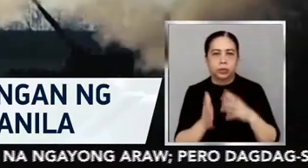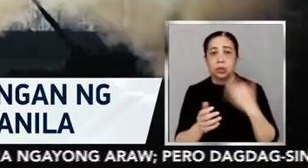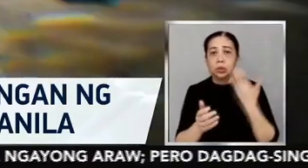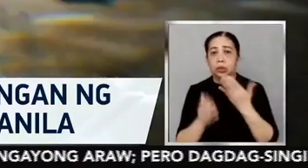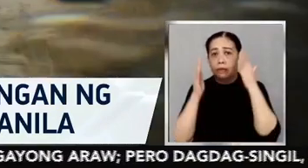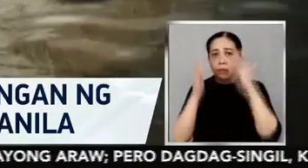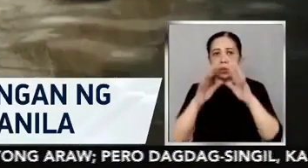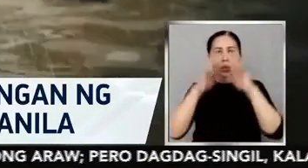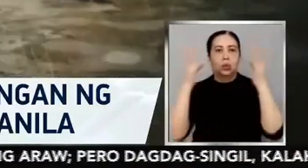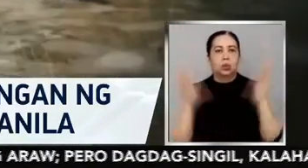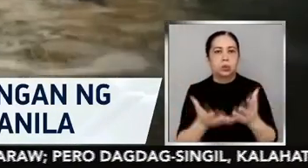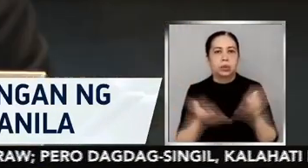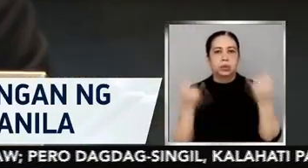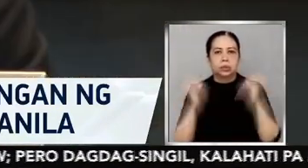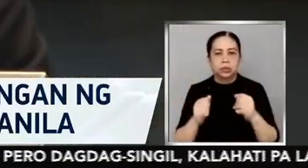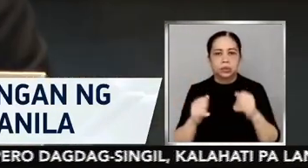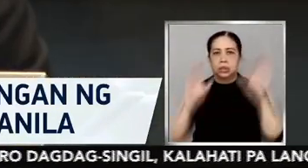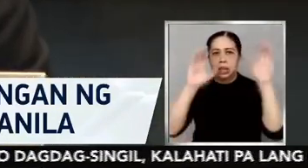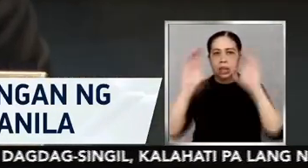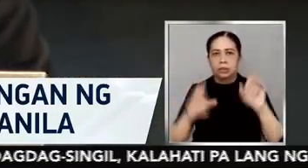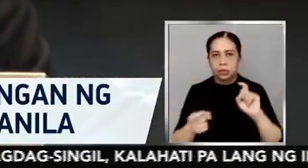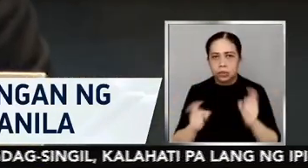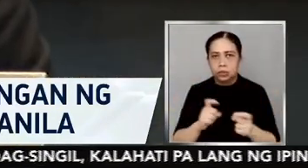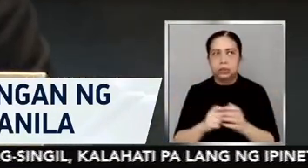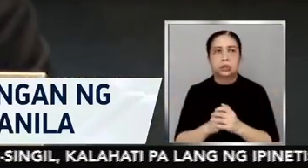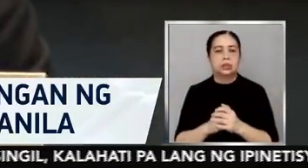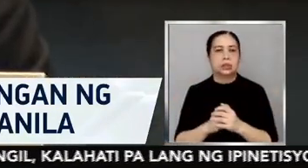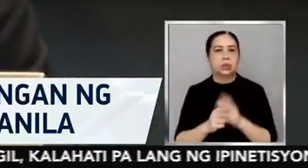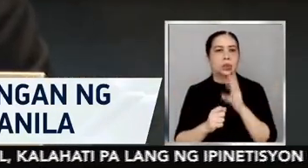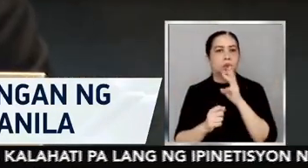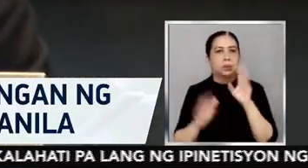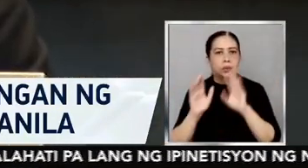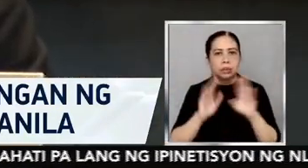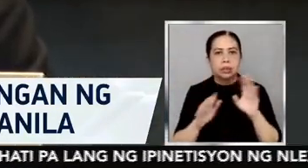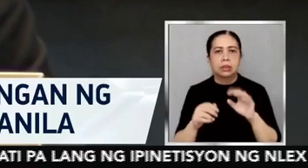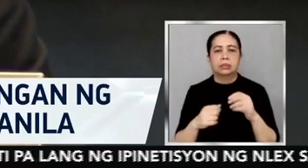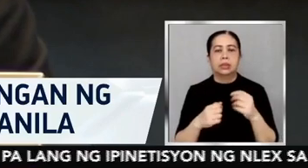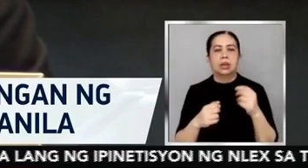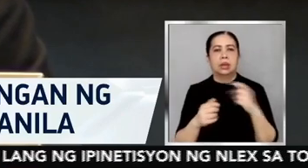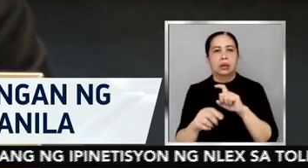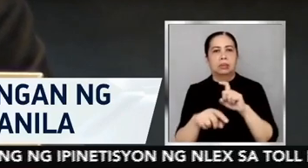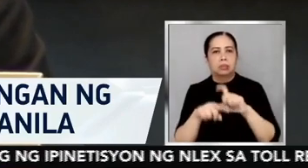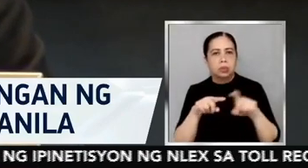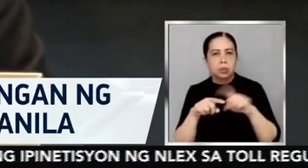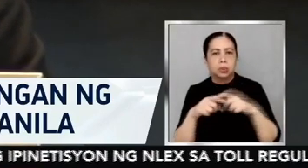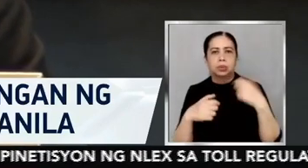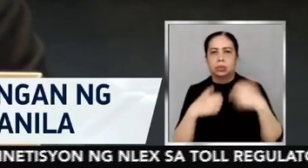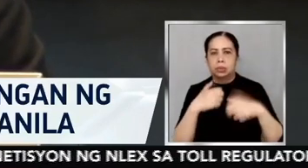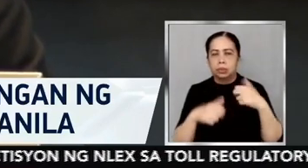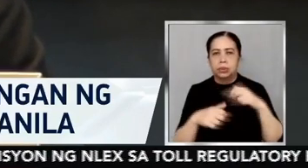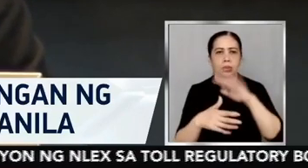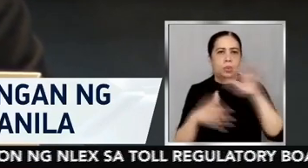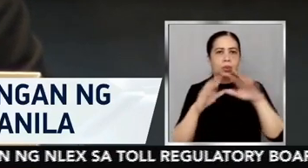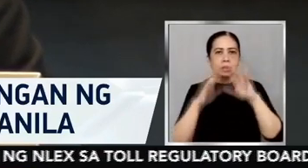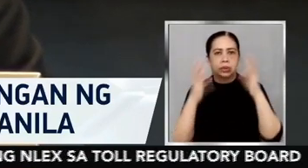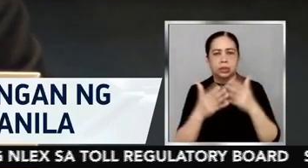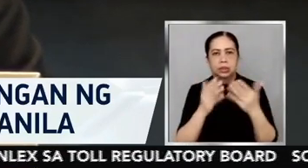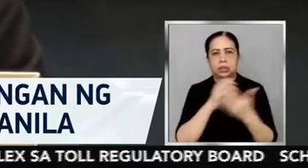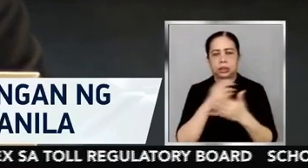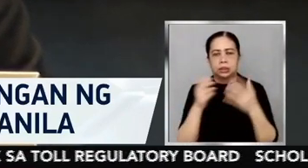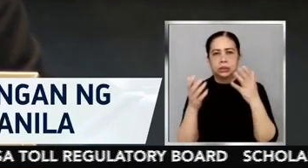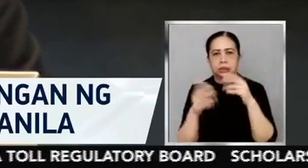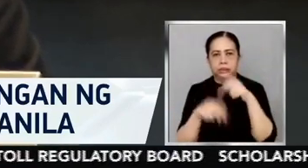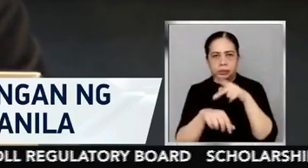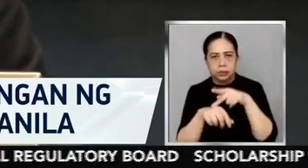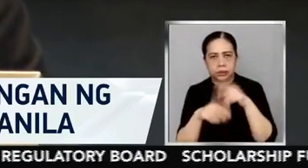issues such as climate change, water crisis, and the power crisis all over the country, aiming to bring them closer to the